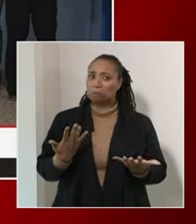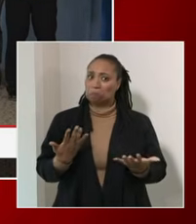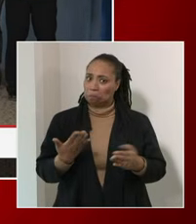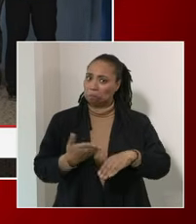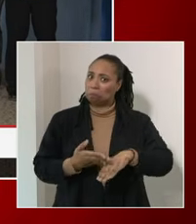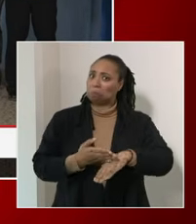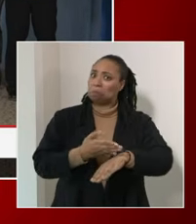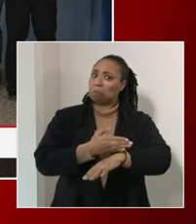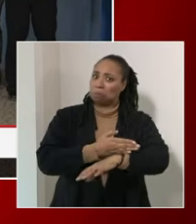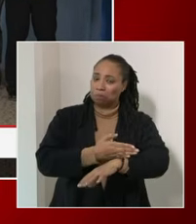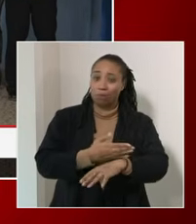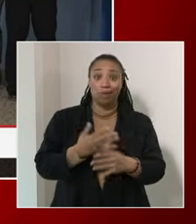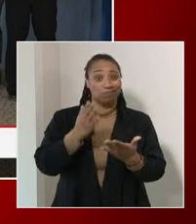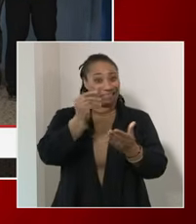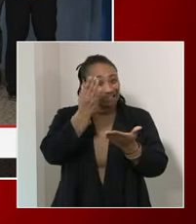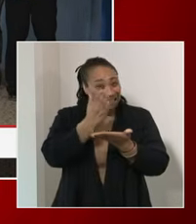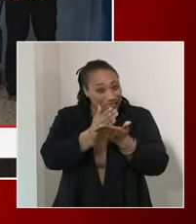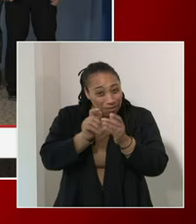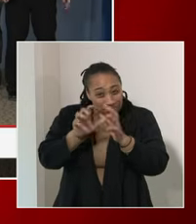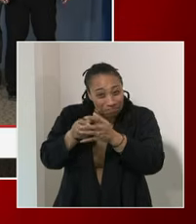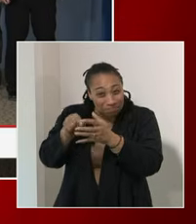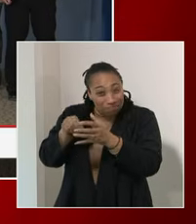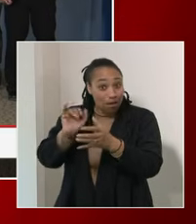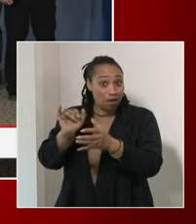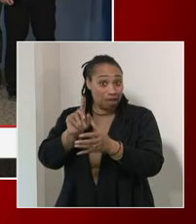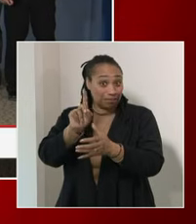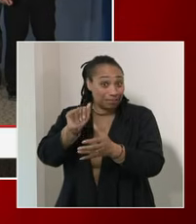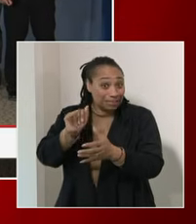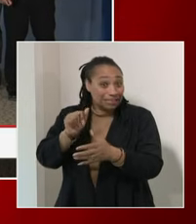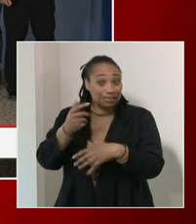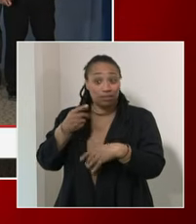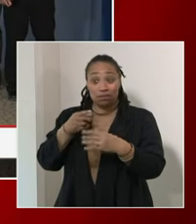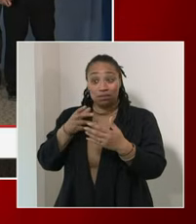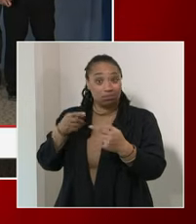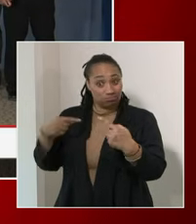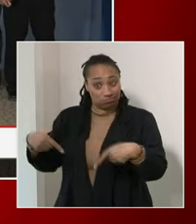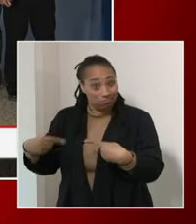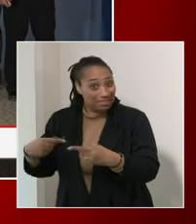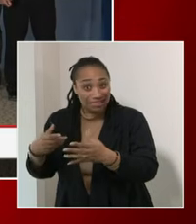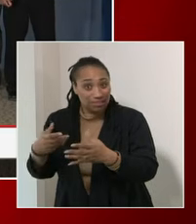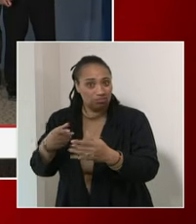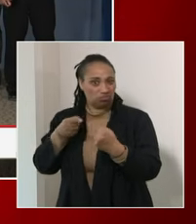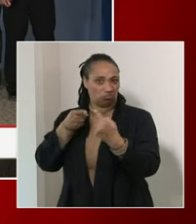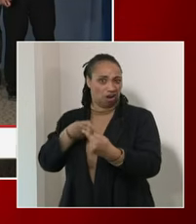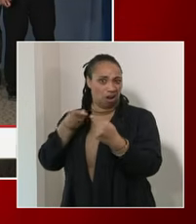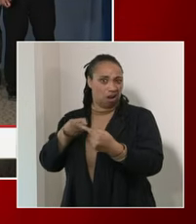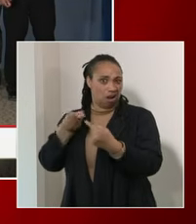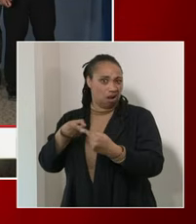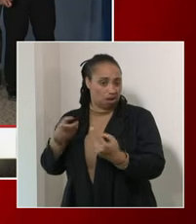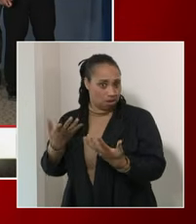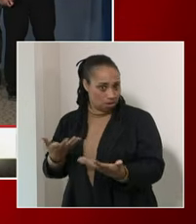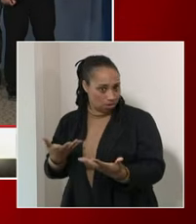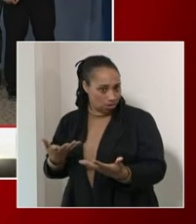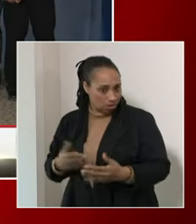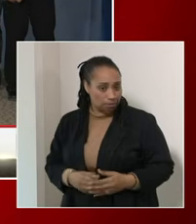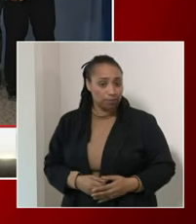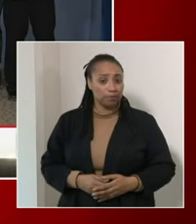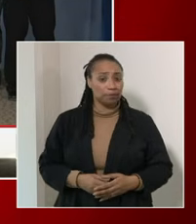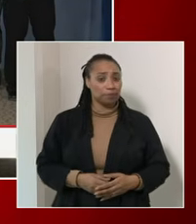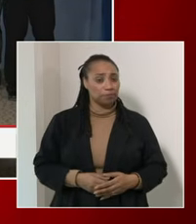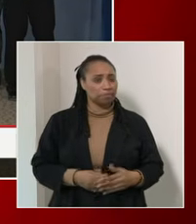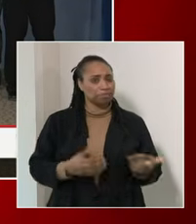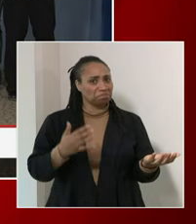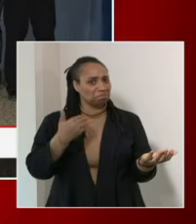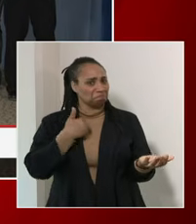with disabilities. I know you have the Snow Team Heroes, and you know the city has advertised other ways that people can seek help digging out or